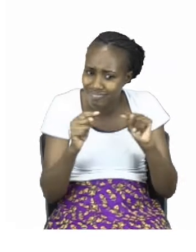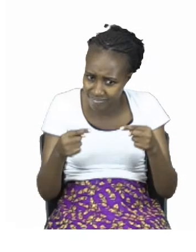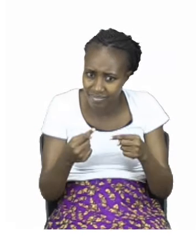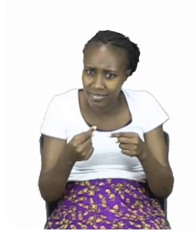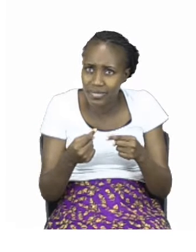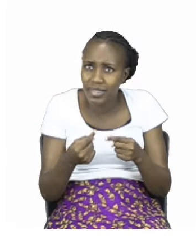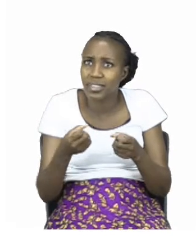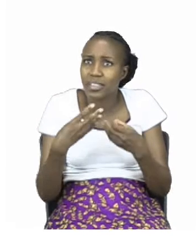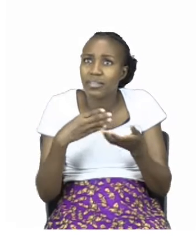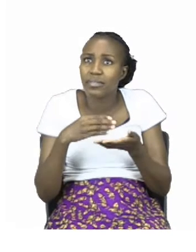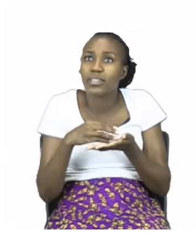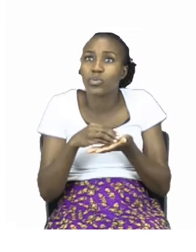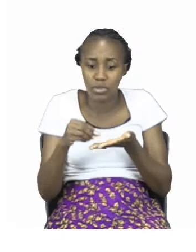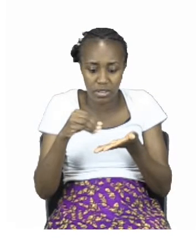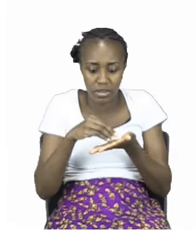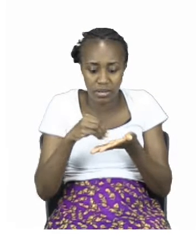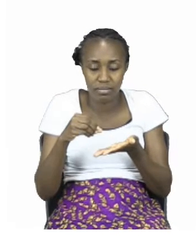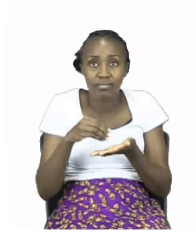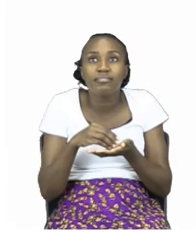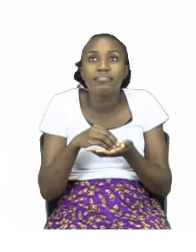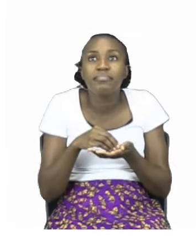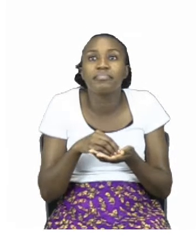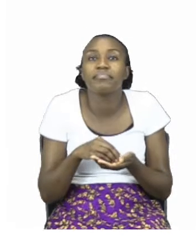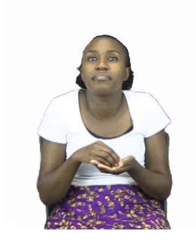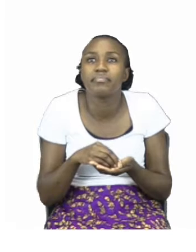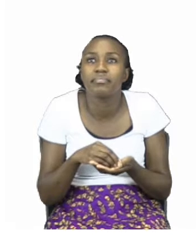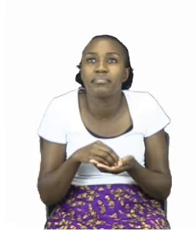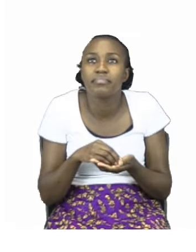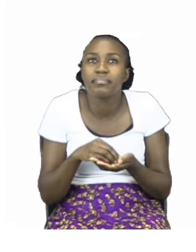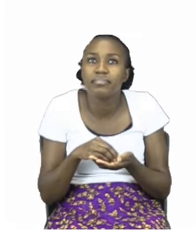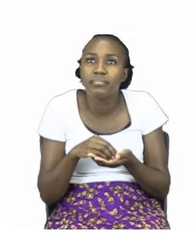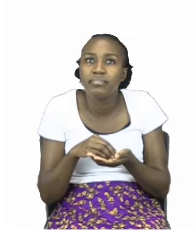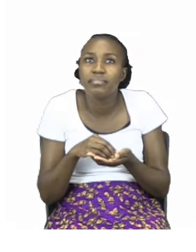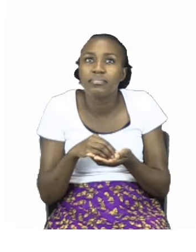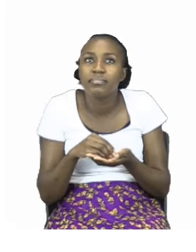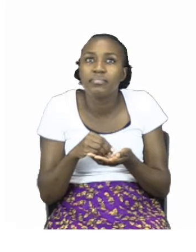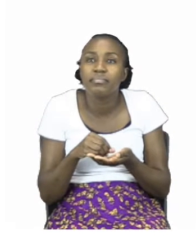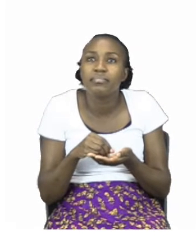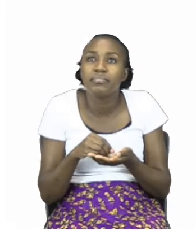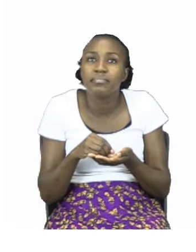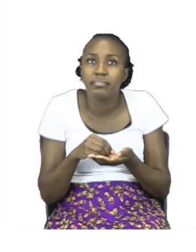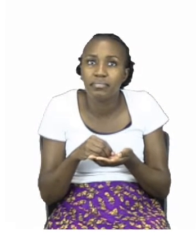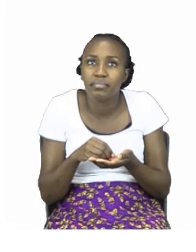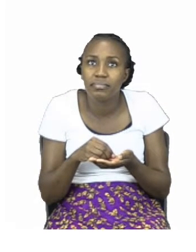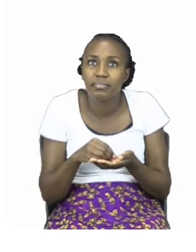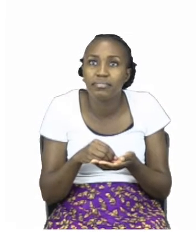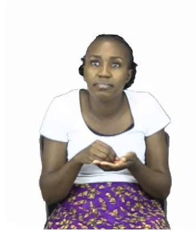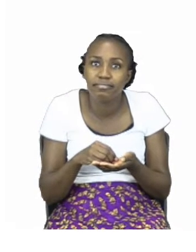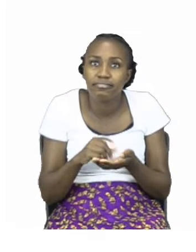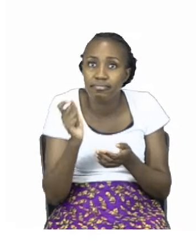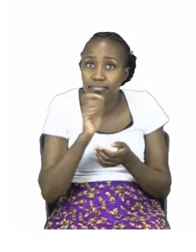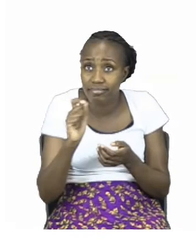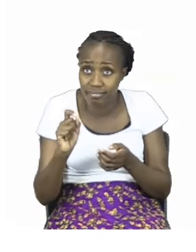require some change back. Let's do the first one together. I have already written it on the board and I want us to